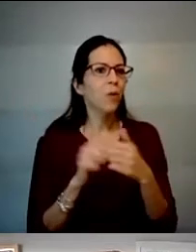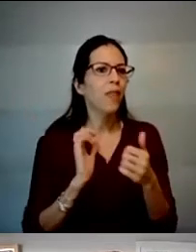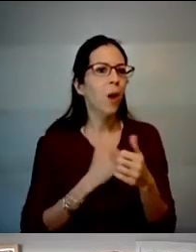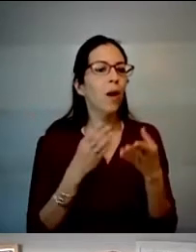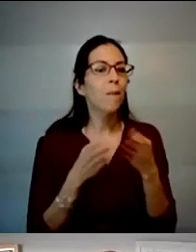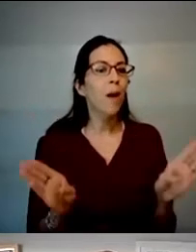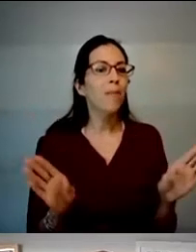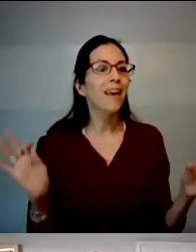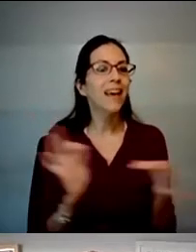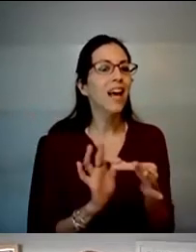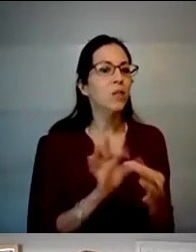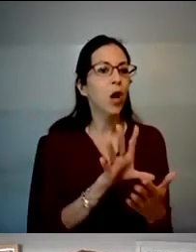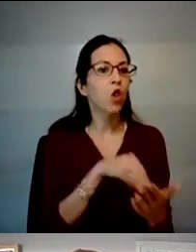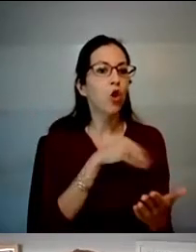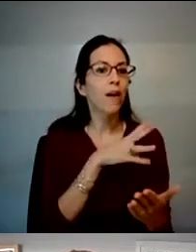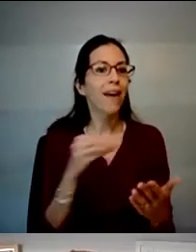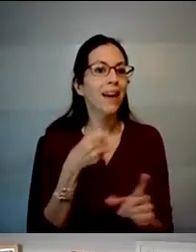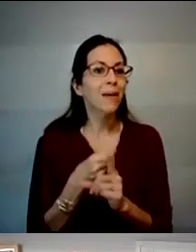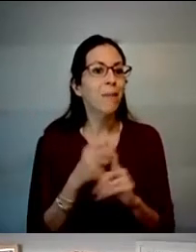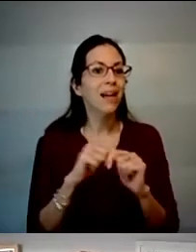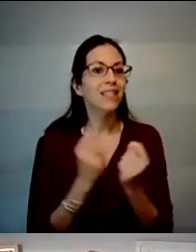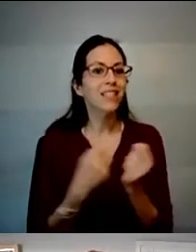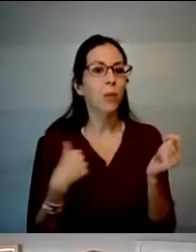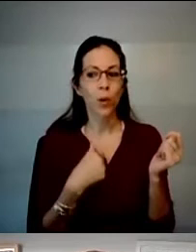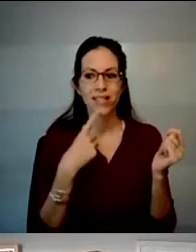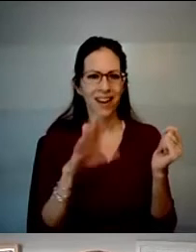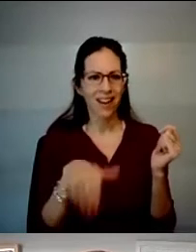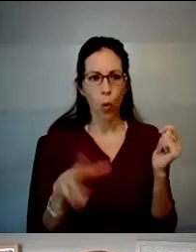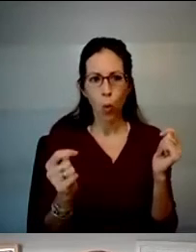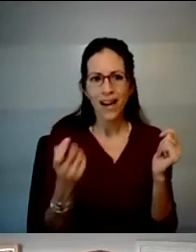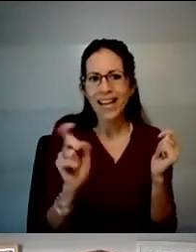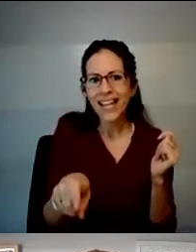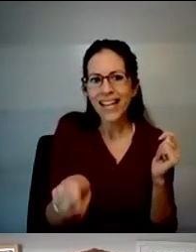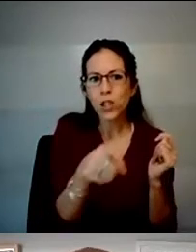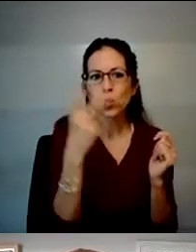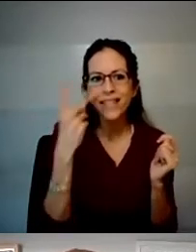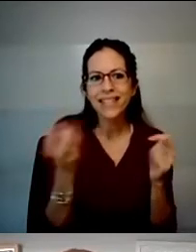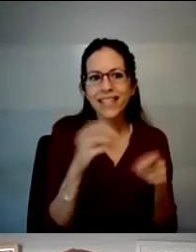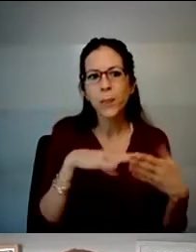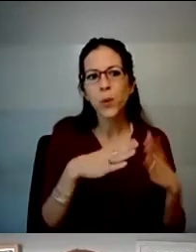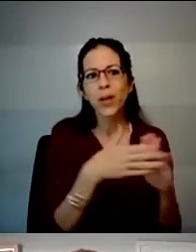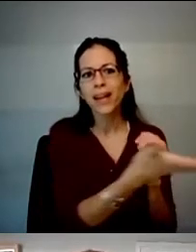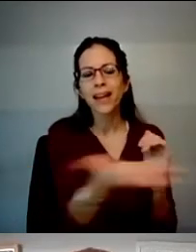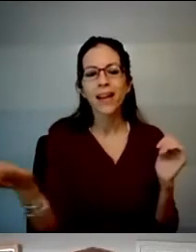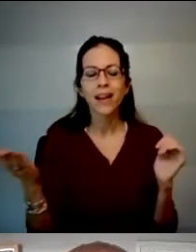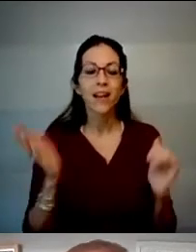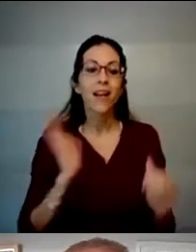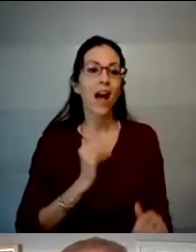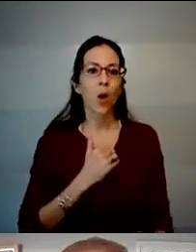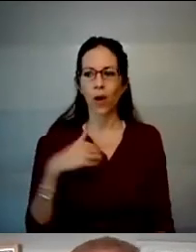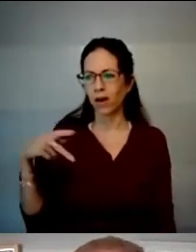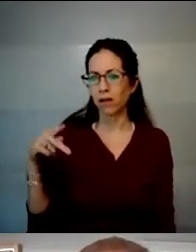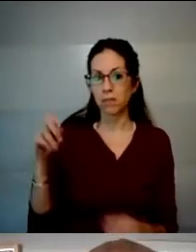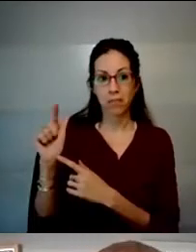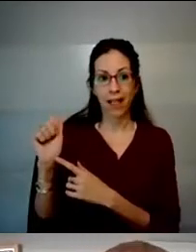learning and impact team and said, you know, what kind of needs are you seeing out in the community? And our Pelly team works